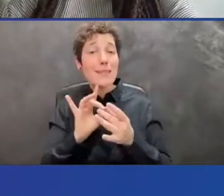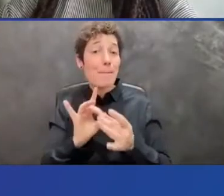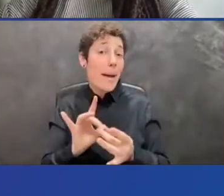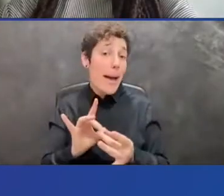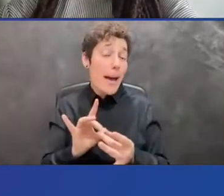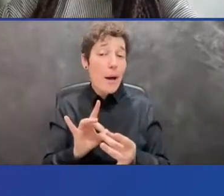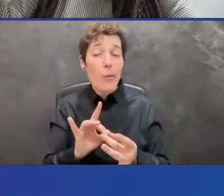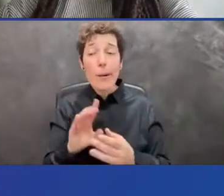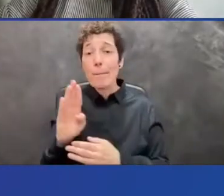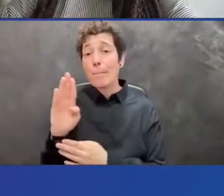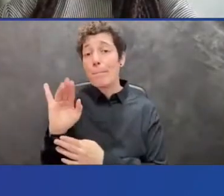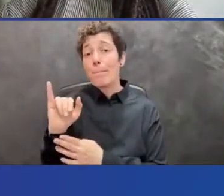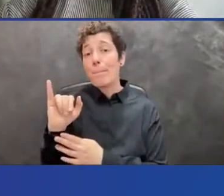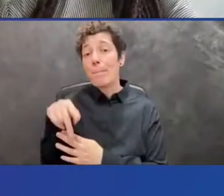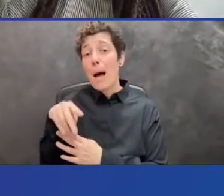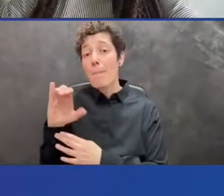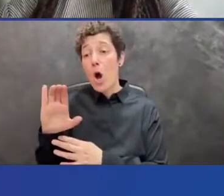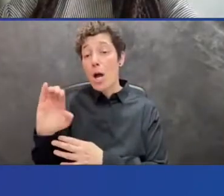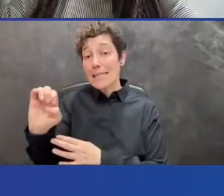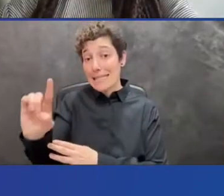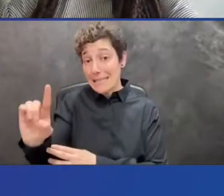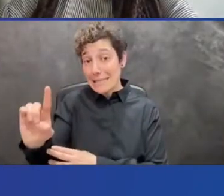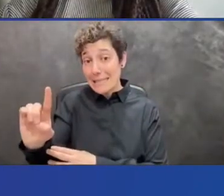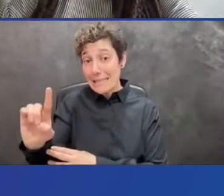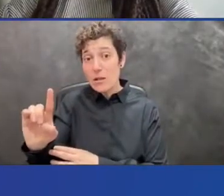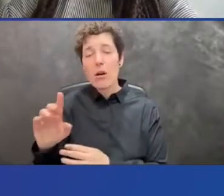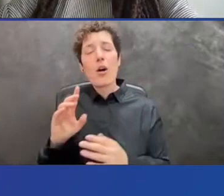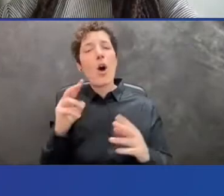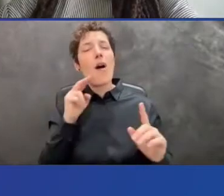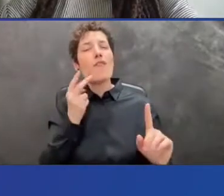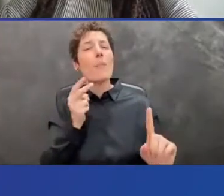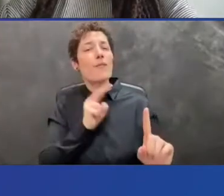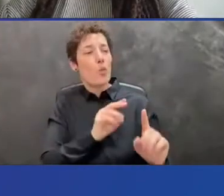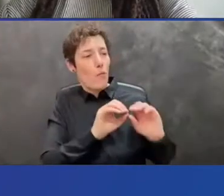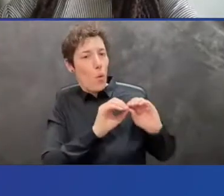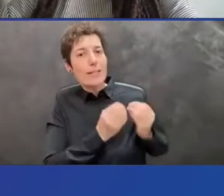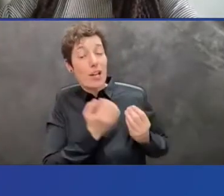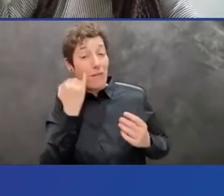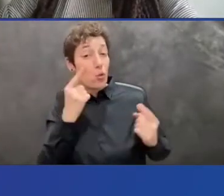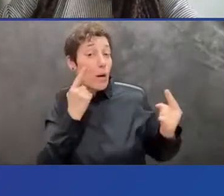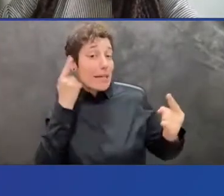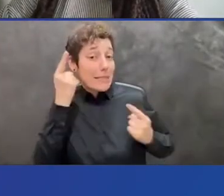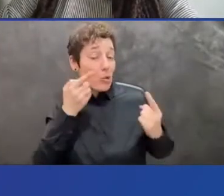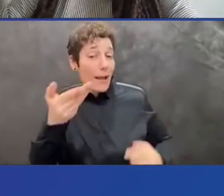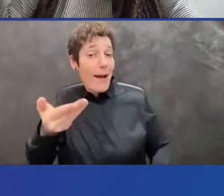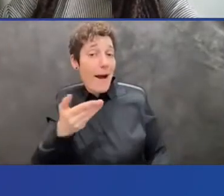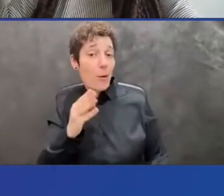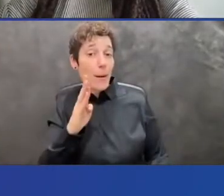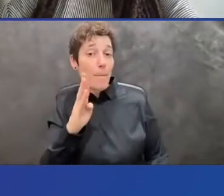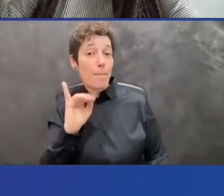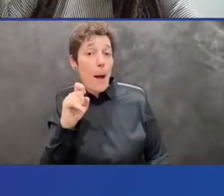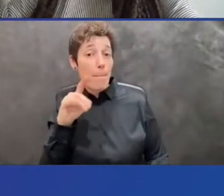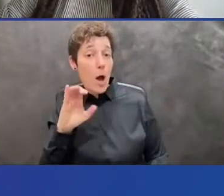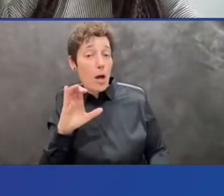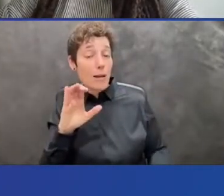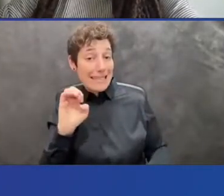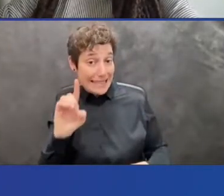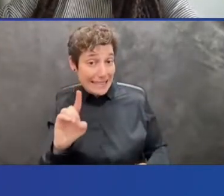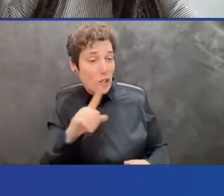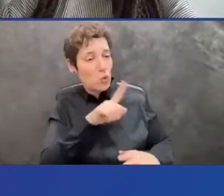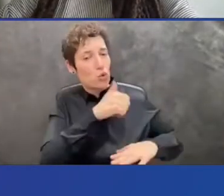for the BIPOC ED, you know, during, if you're contemplating hiring BIPOC ED, what are the things you want to make sure you have in